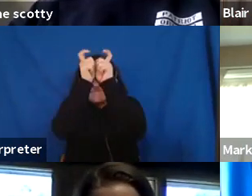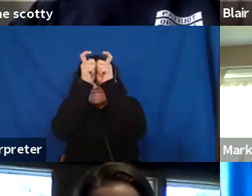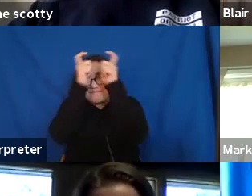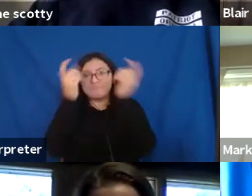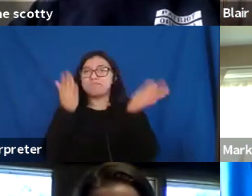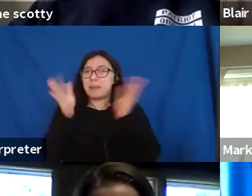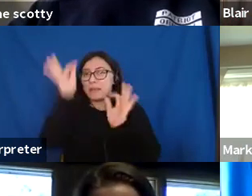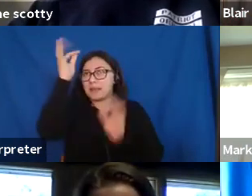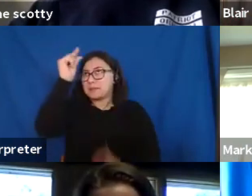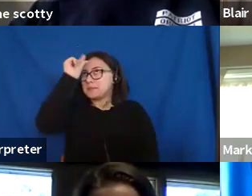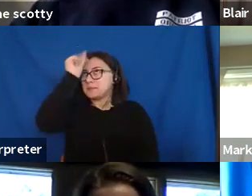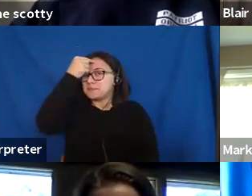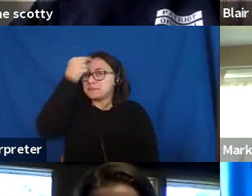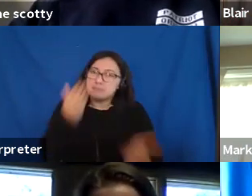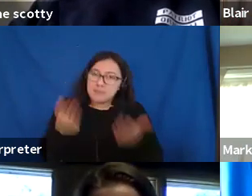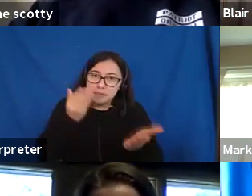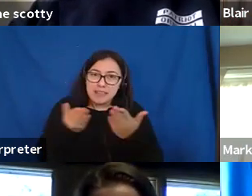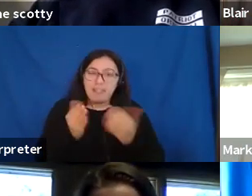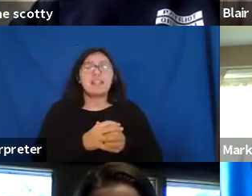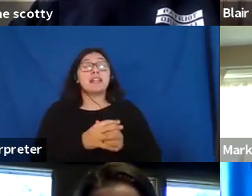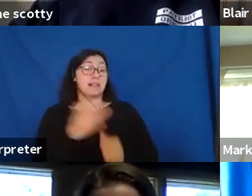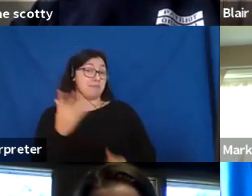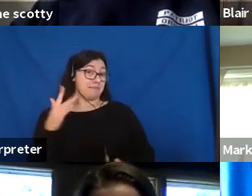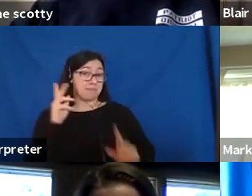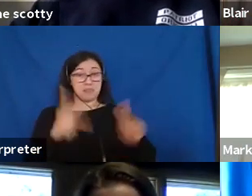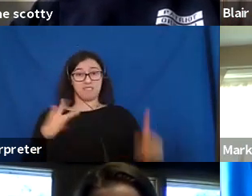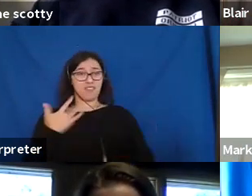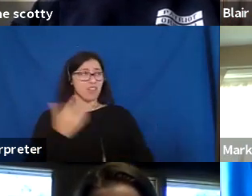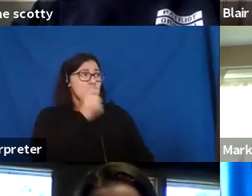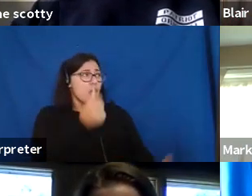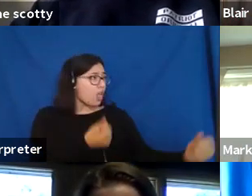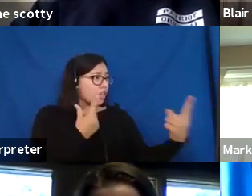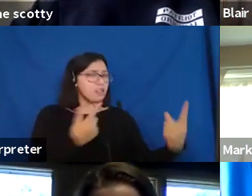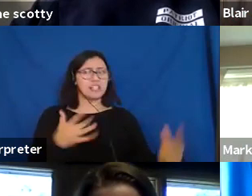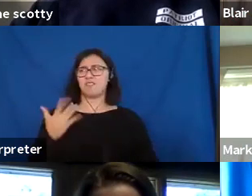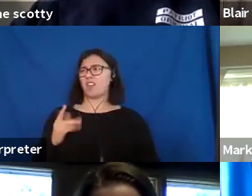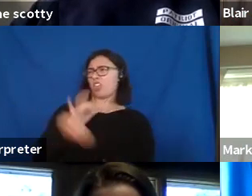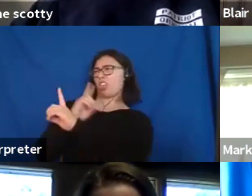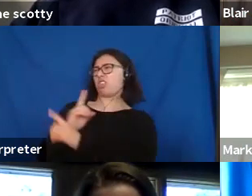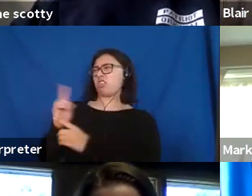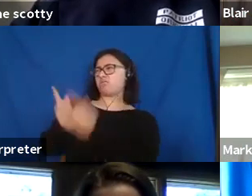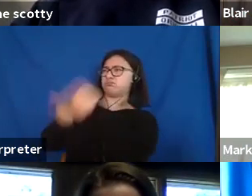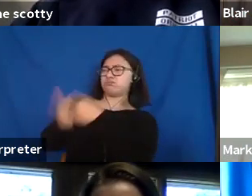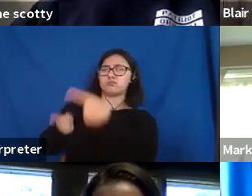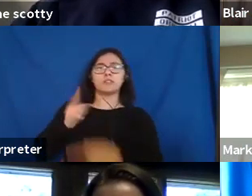really critical way. And if people don't think that you're empathizing with them, then they can be really shut down and defensive. How about you, Karen? How was that for you?